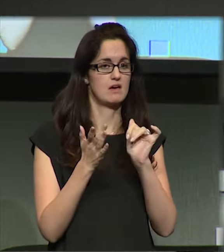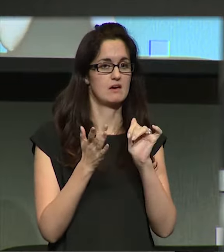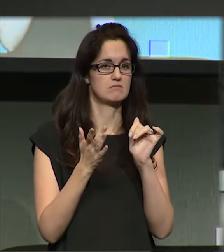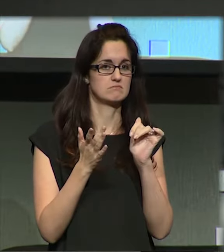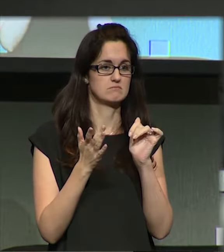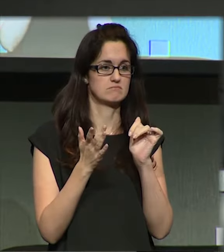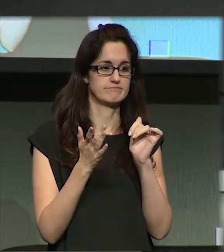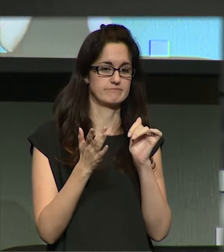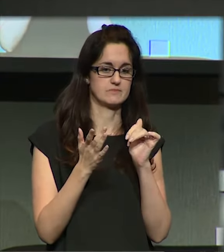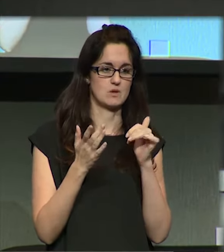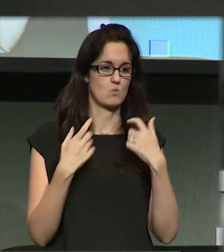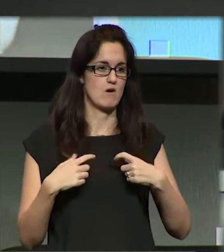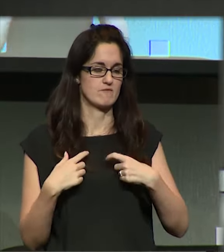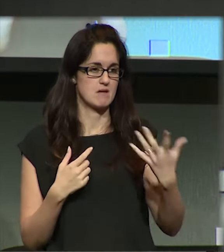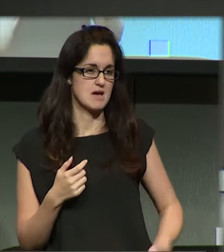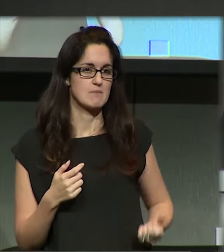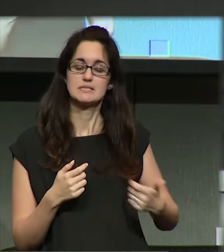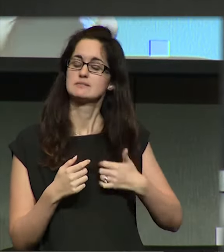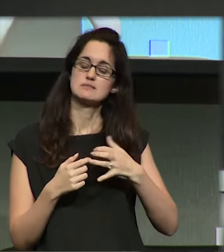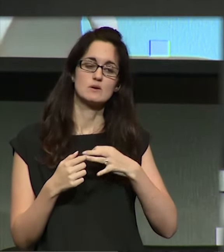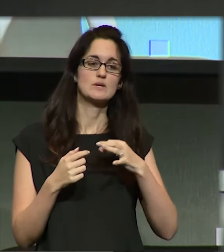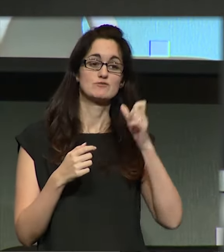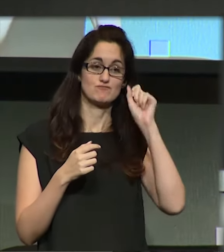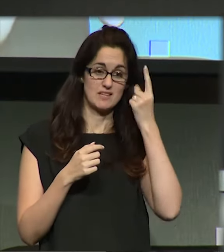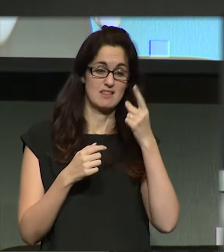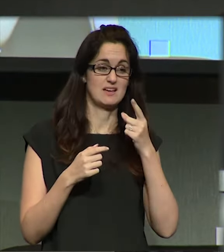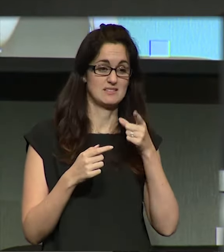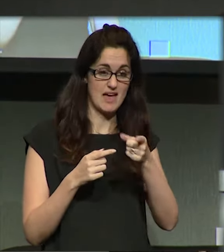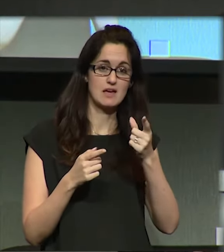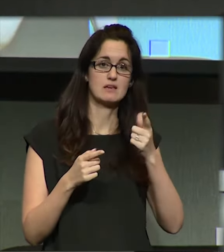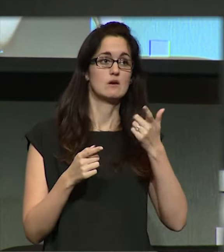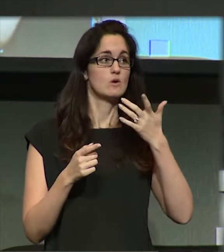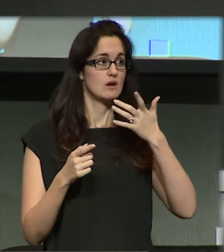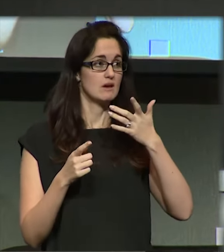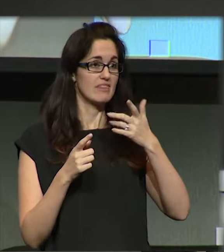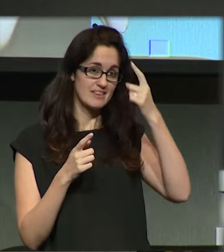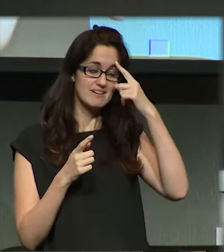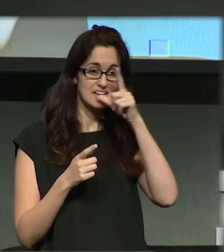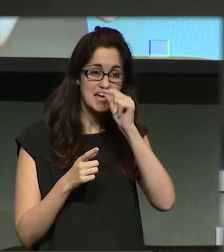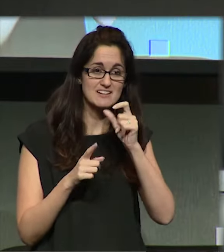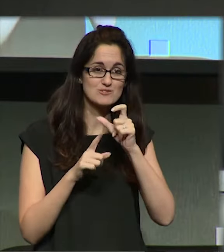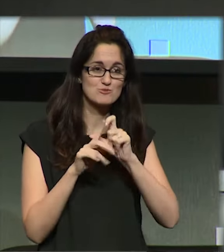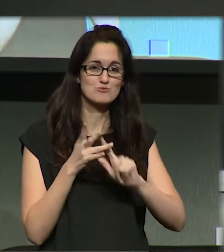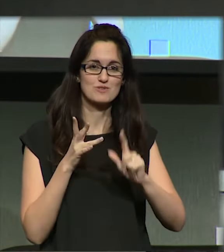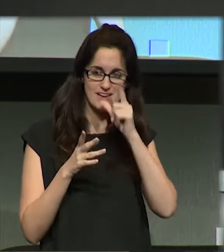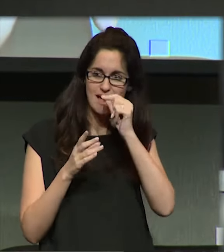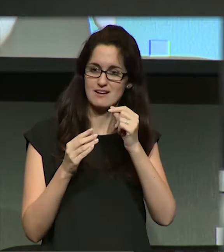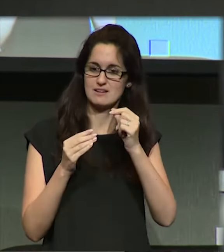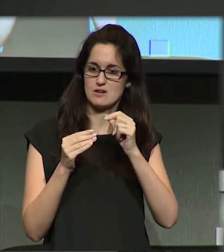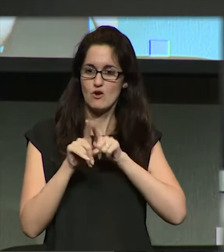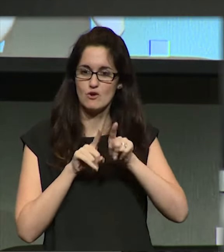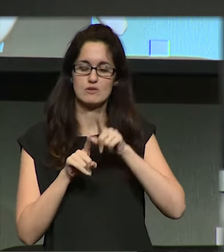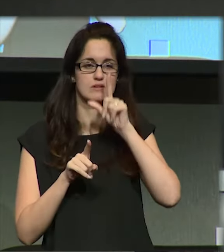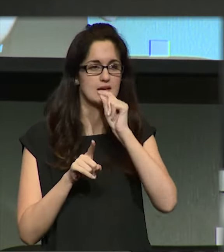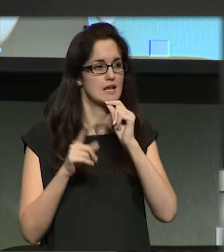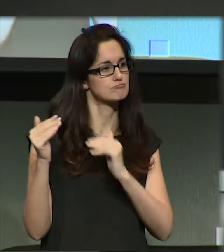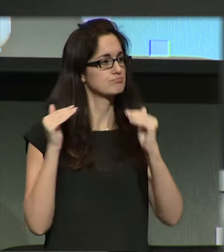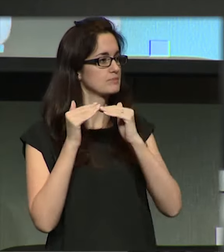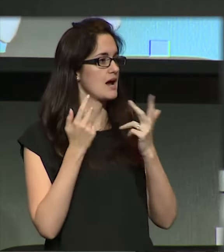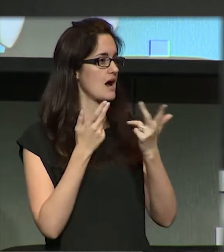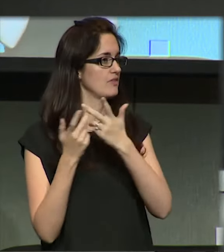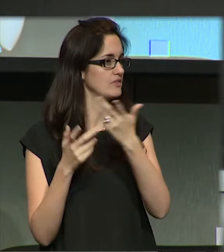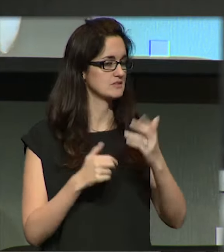and that parents felt connected to, and where parents felt like we both had skin in the game and we were growing the kind of